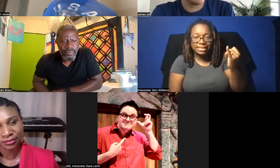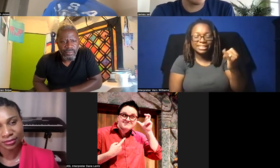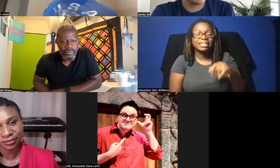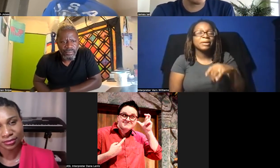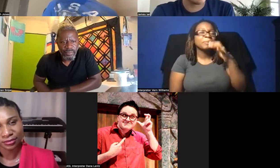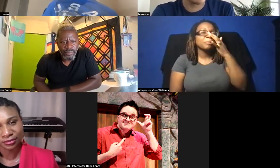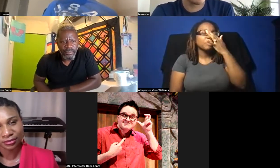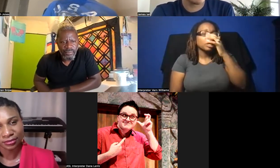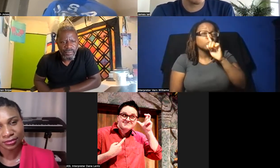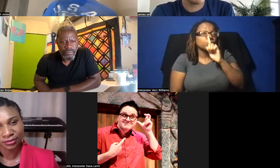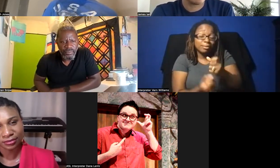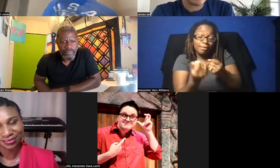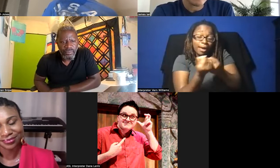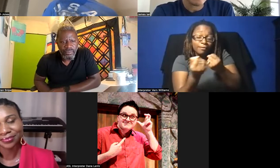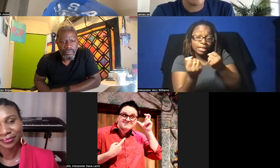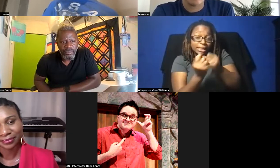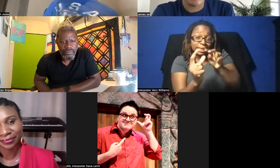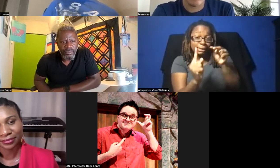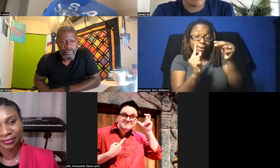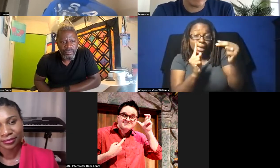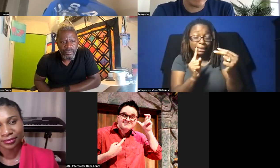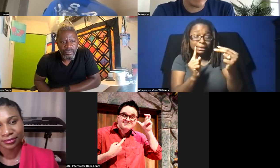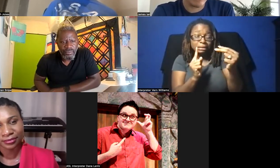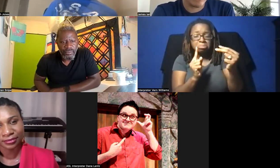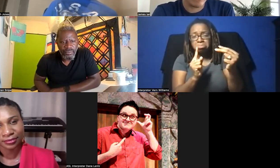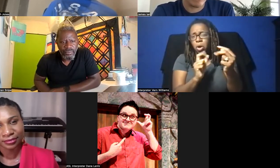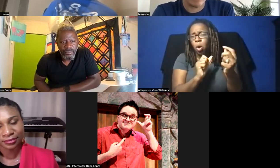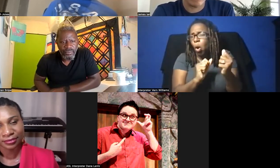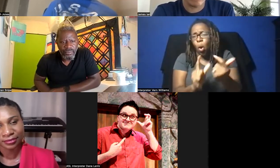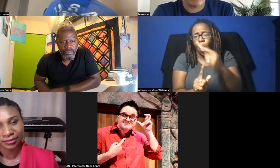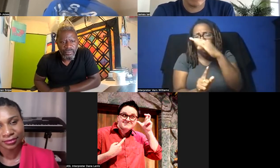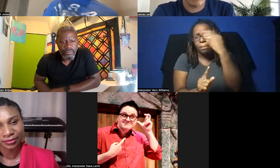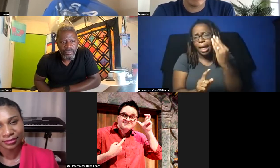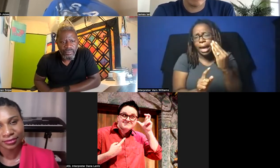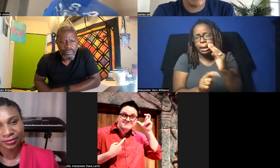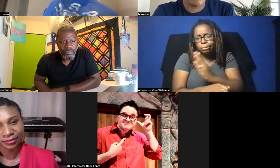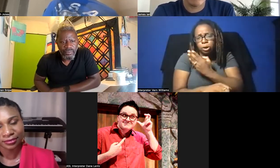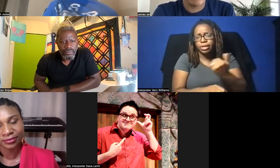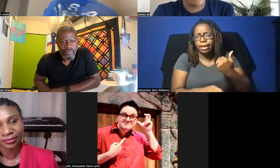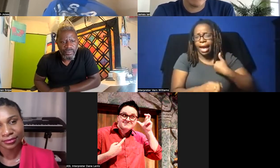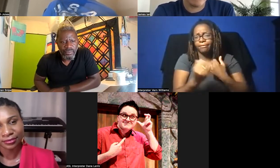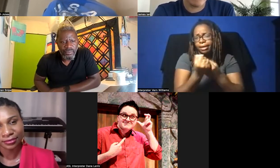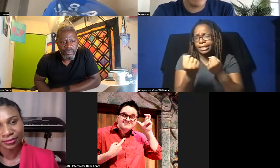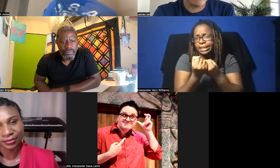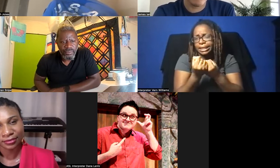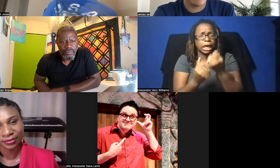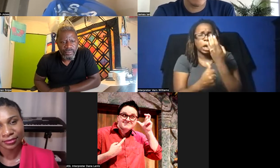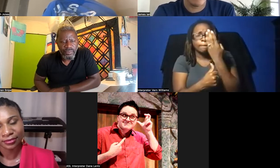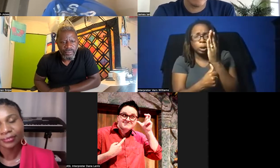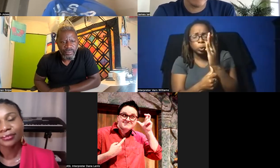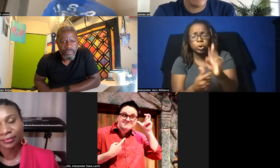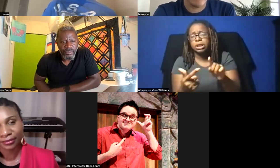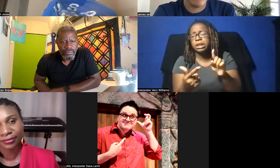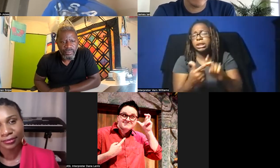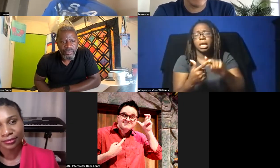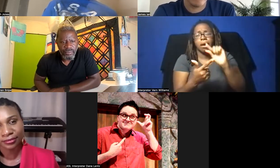So the advocacy lens, all Black music has had advocacy in it. You talk about blues, you talk about gospel, you talk